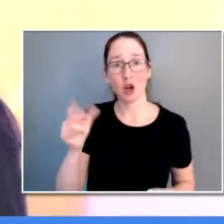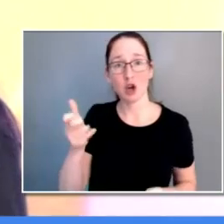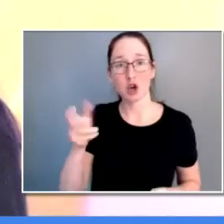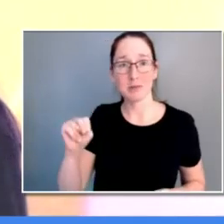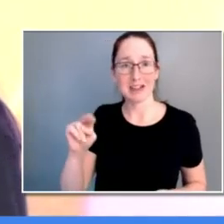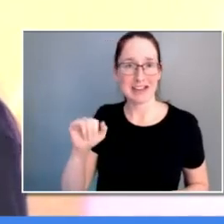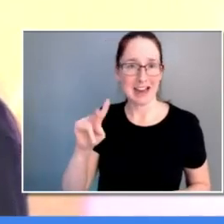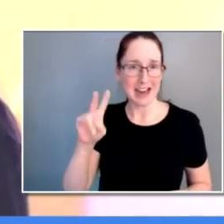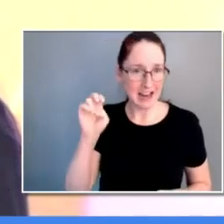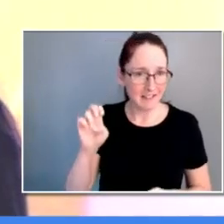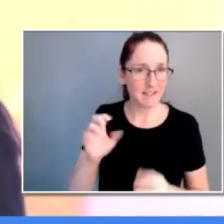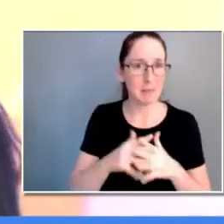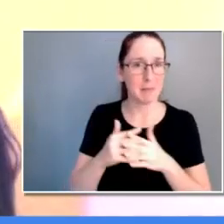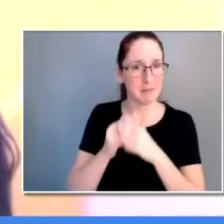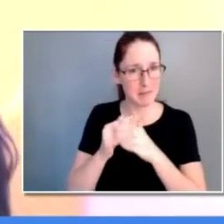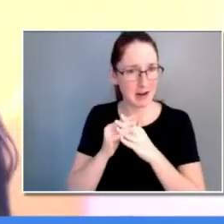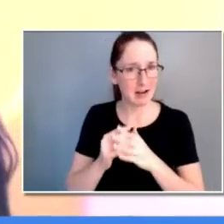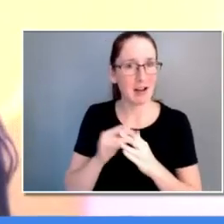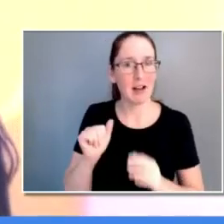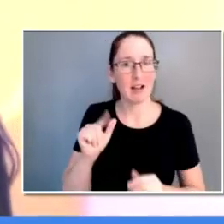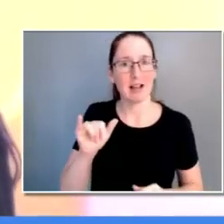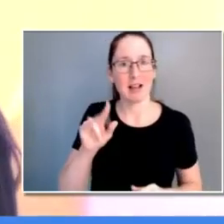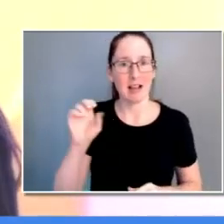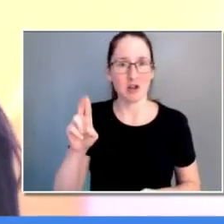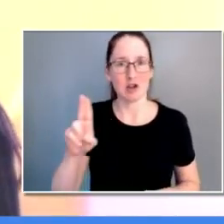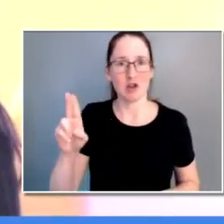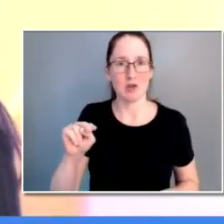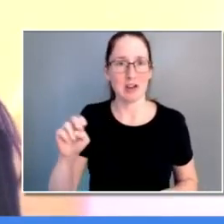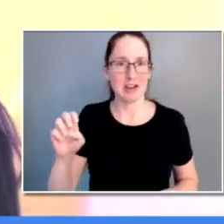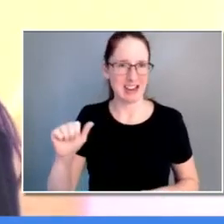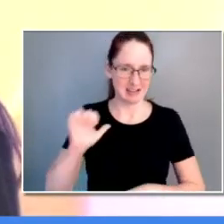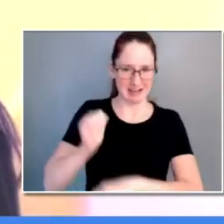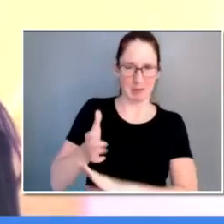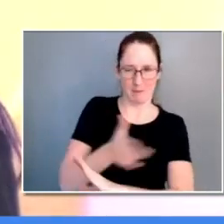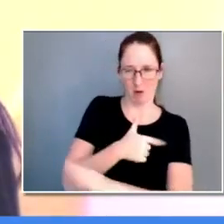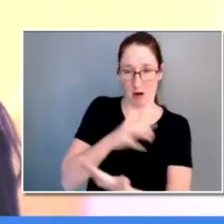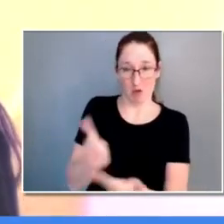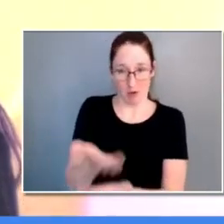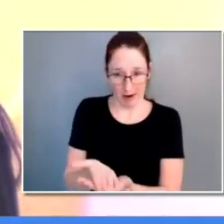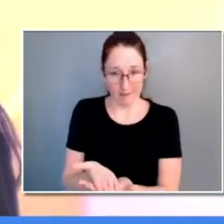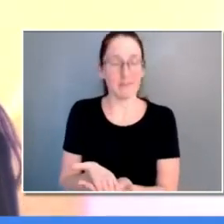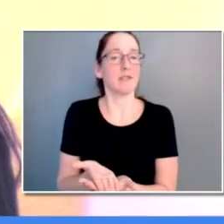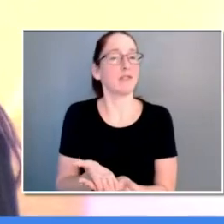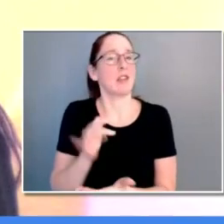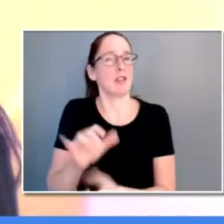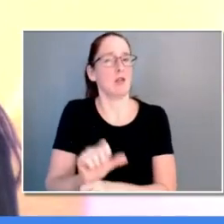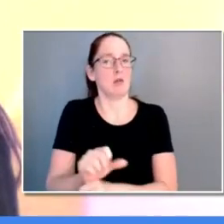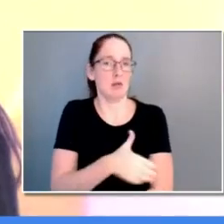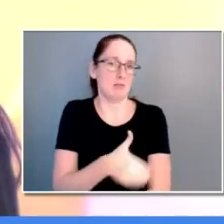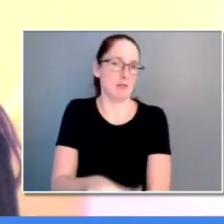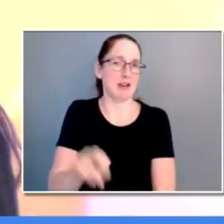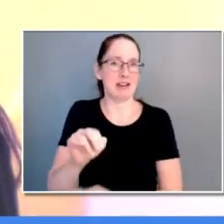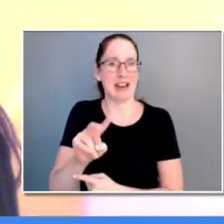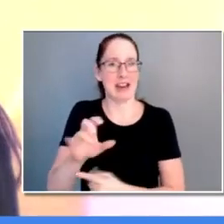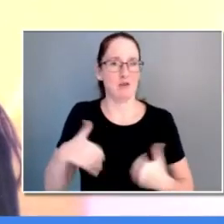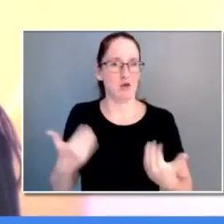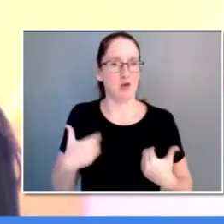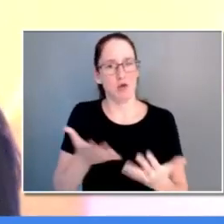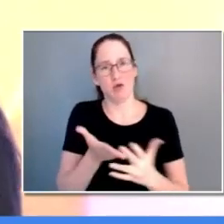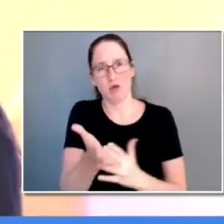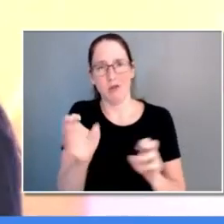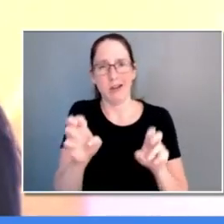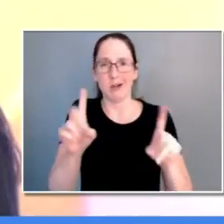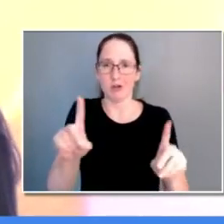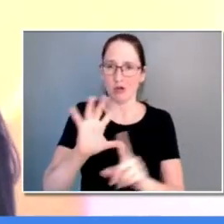Education Alliance, UNEA, which was established before I got here, which works to empower Native youth through education,